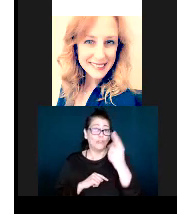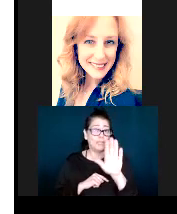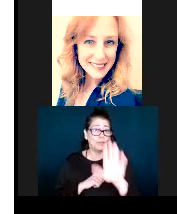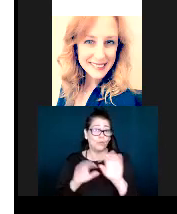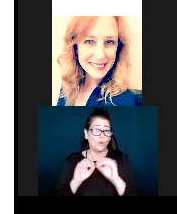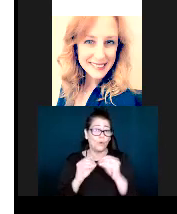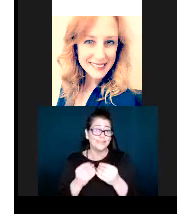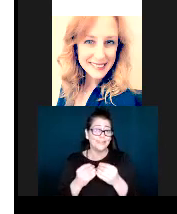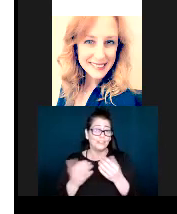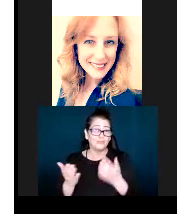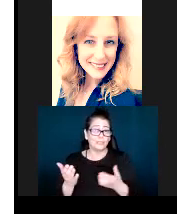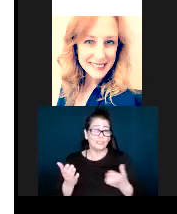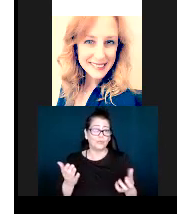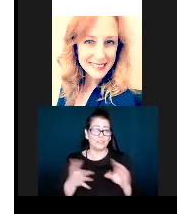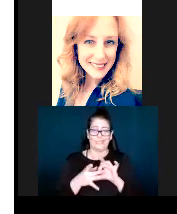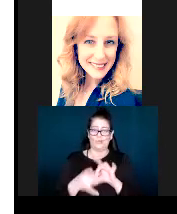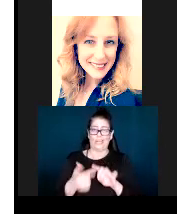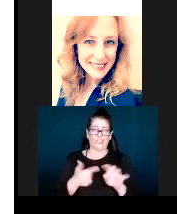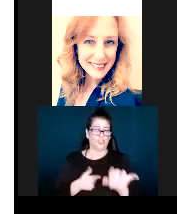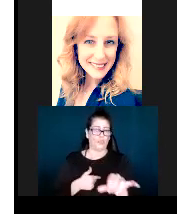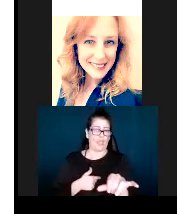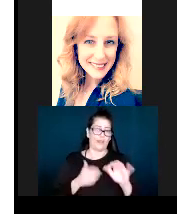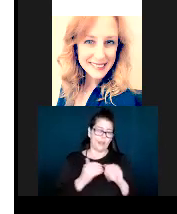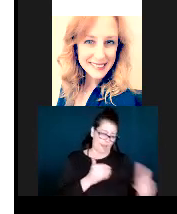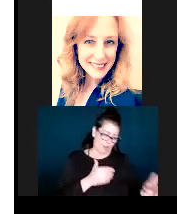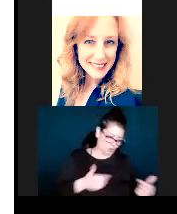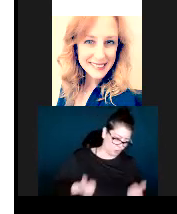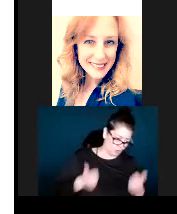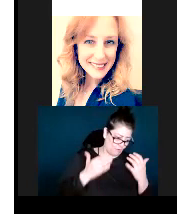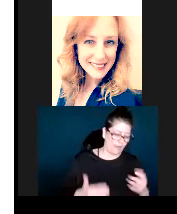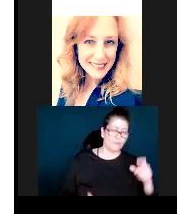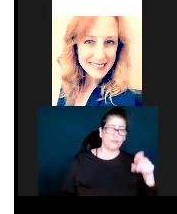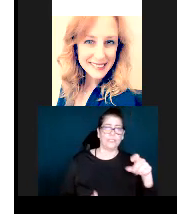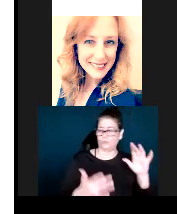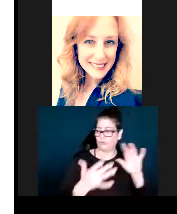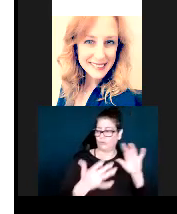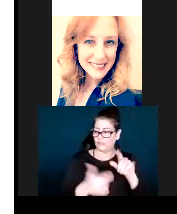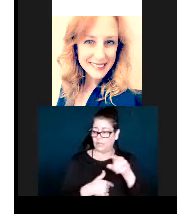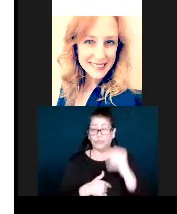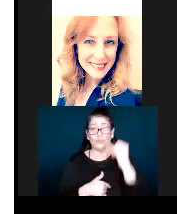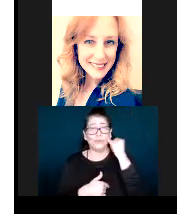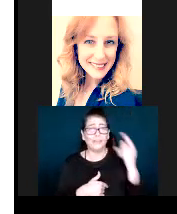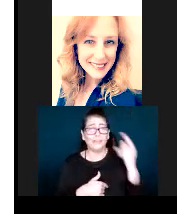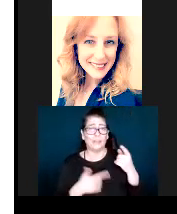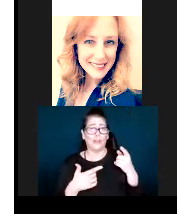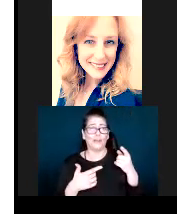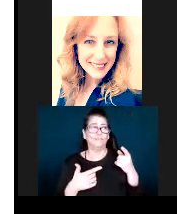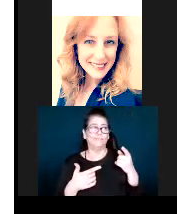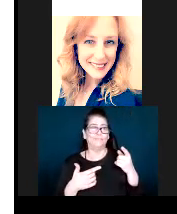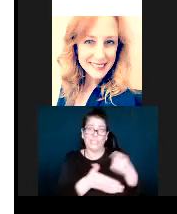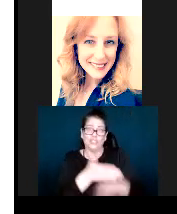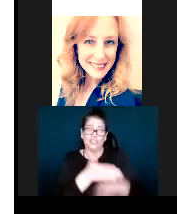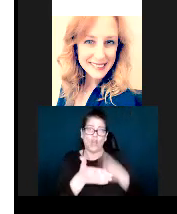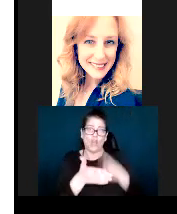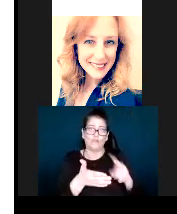as they relate to that, and how the survivor needs to contact you if they are having trouble with that billing.